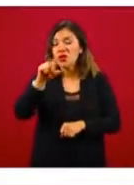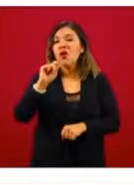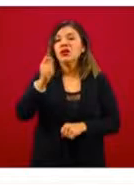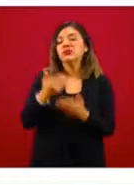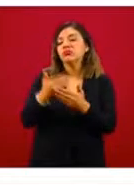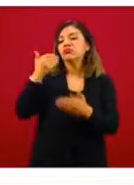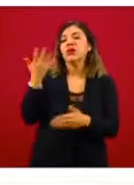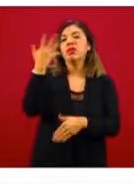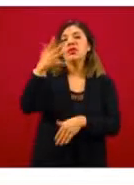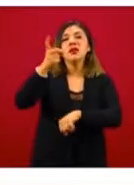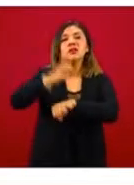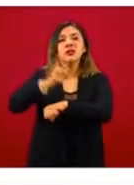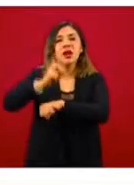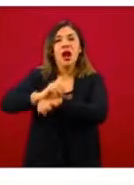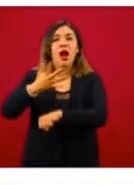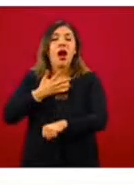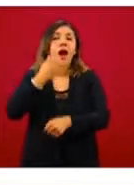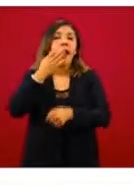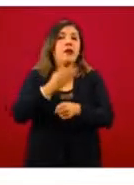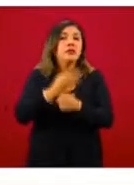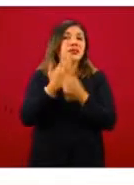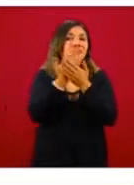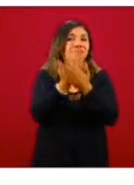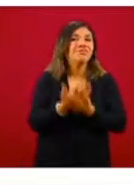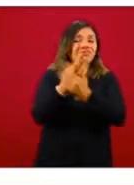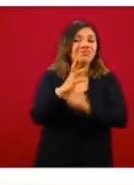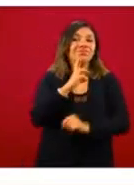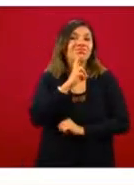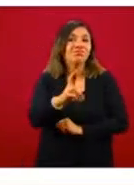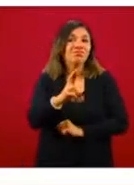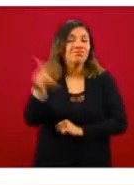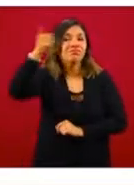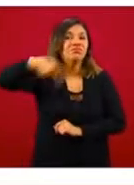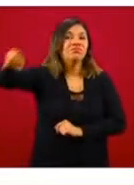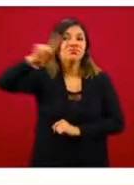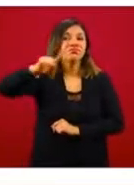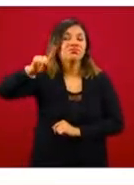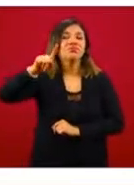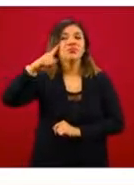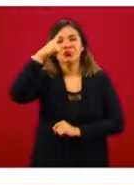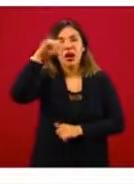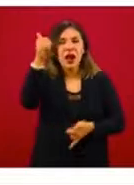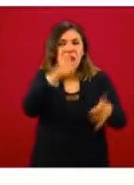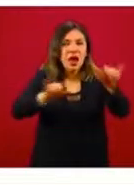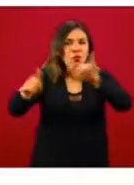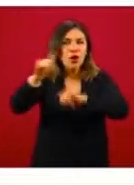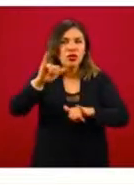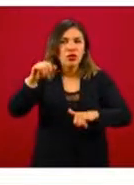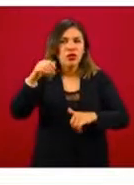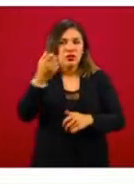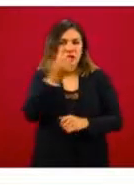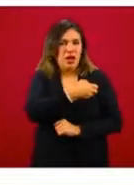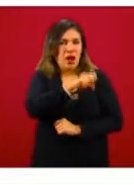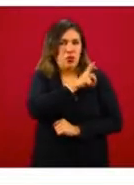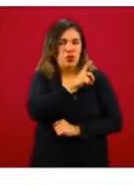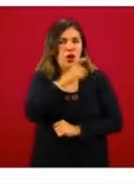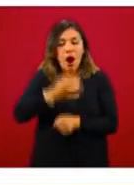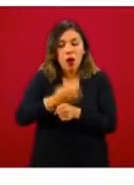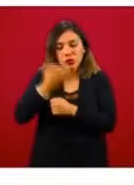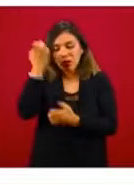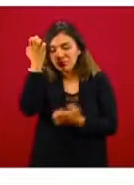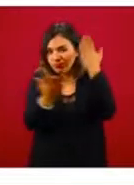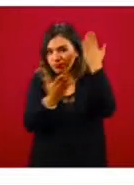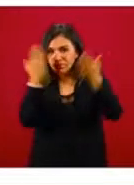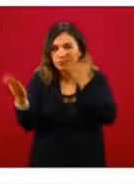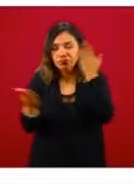over the last 10 days. They're concentrated over the last 10 days, and we're waiting for information from